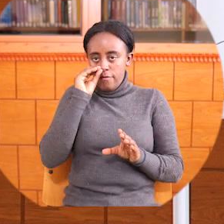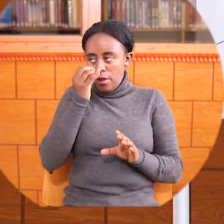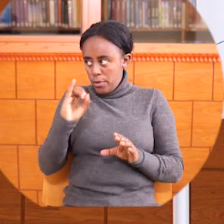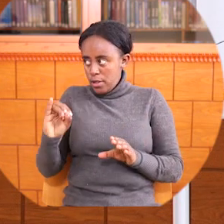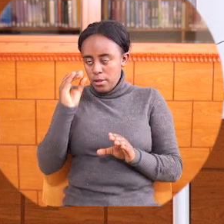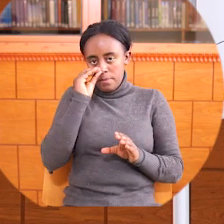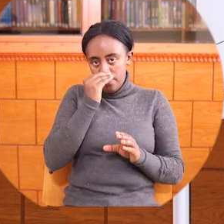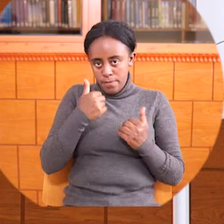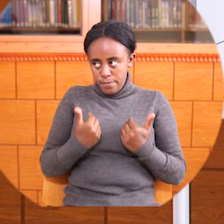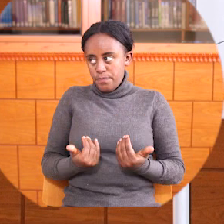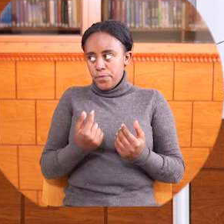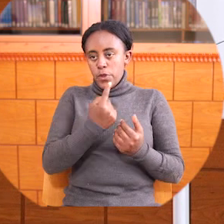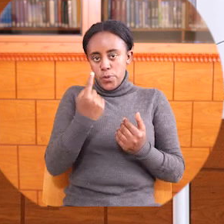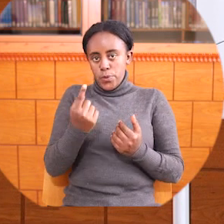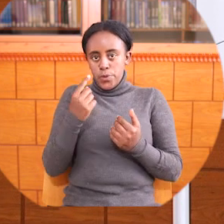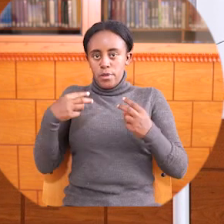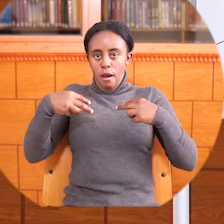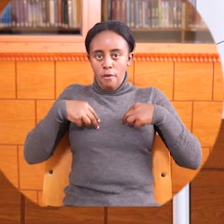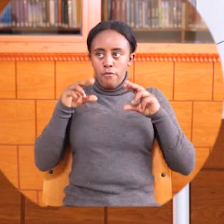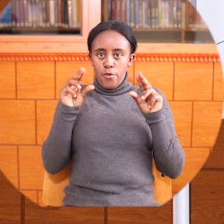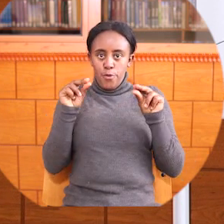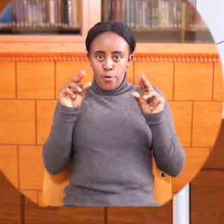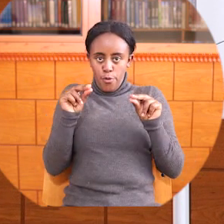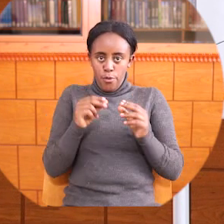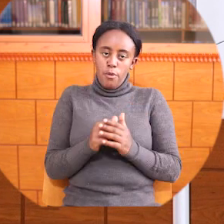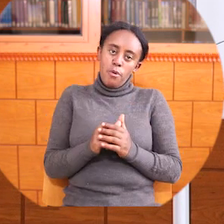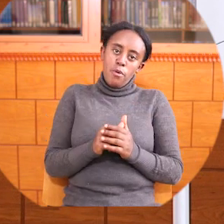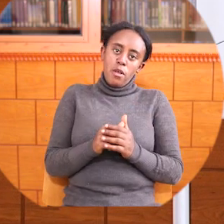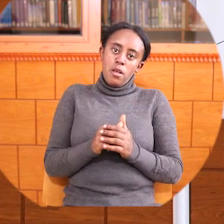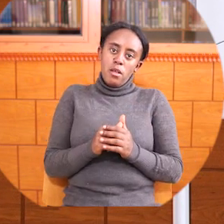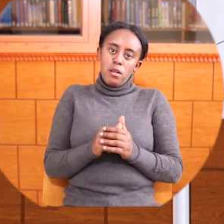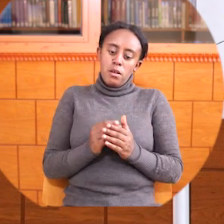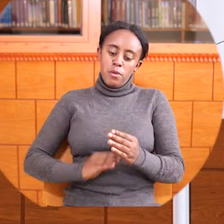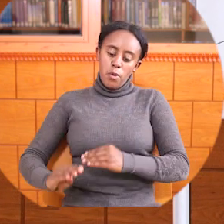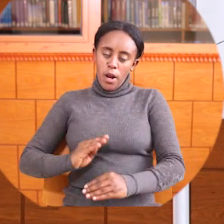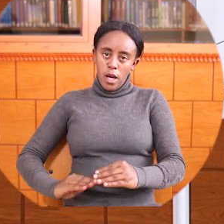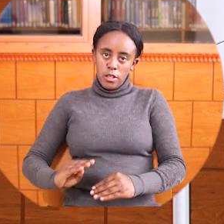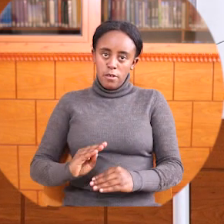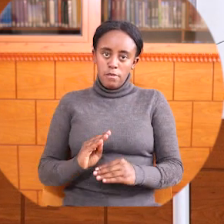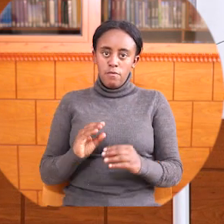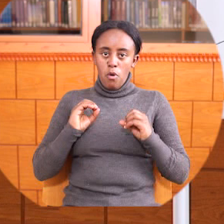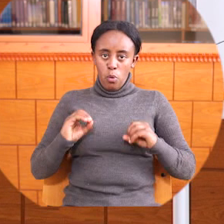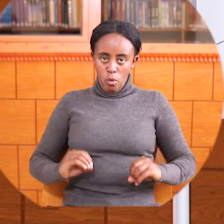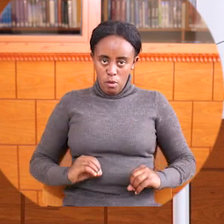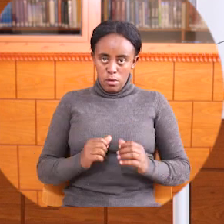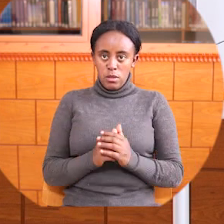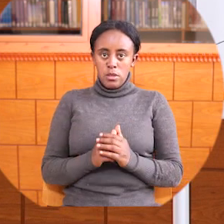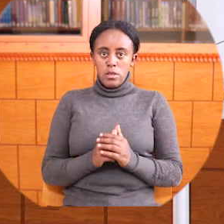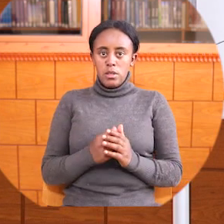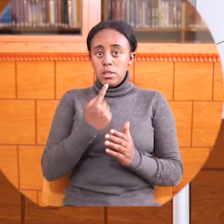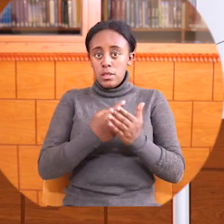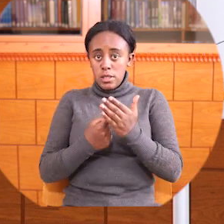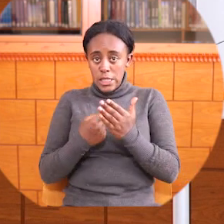a plant those have no flower as reproductive organ. Instead of flower,